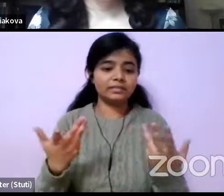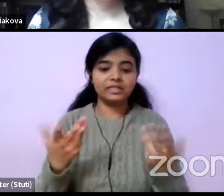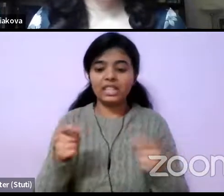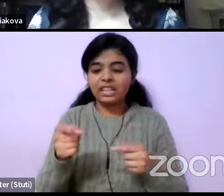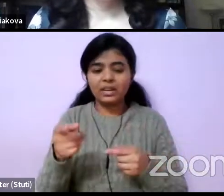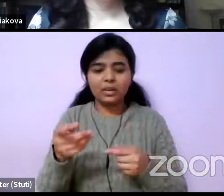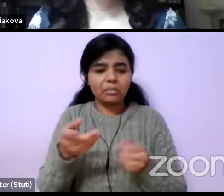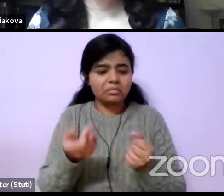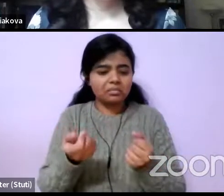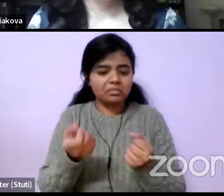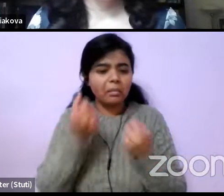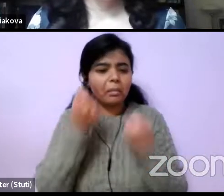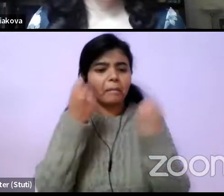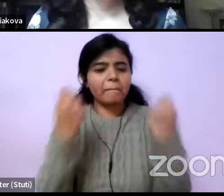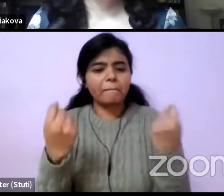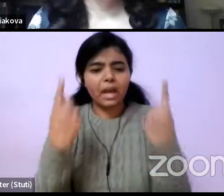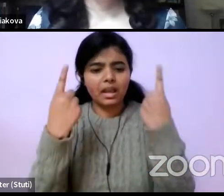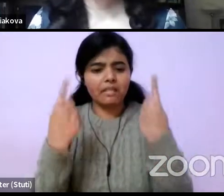point,